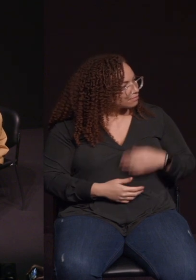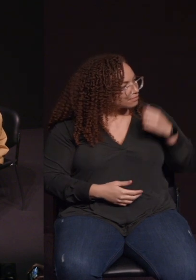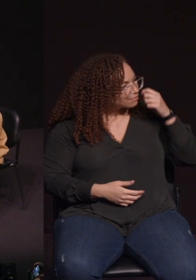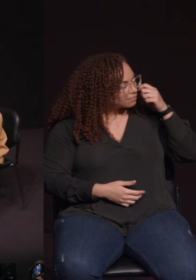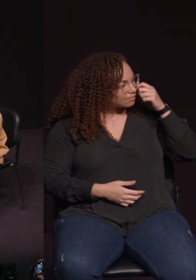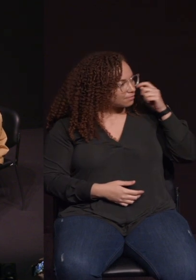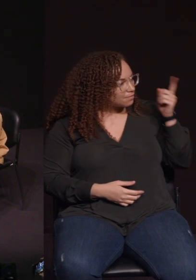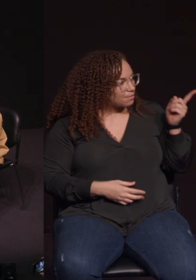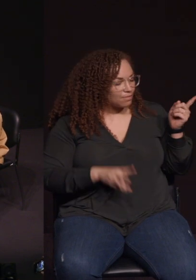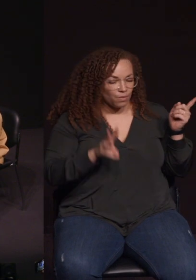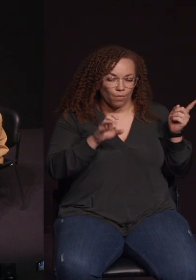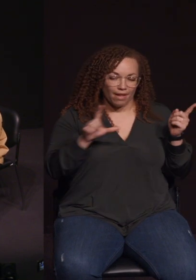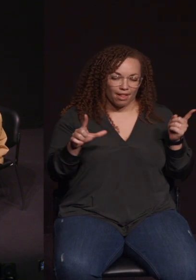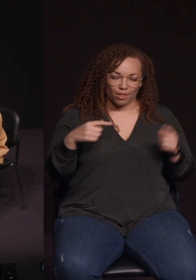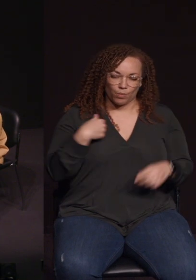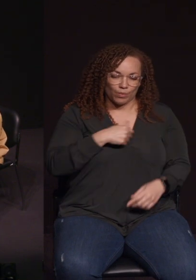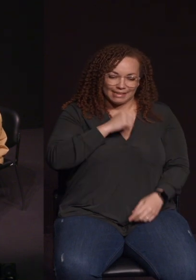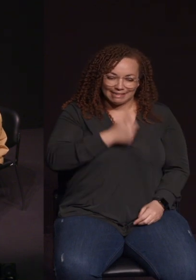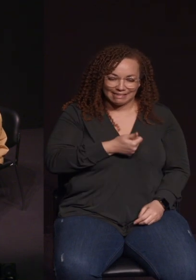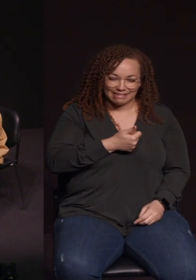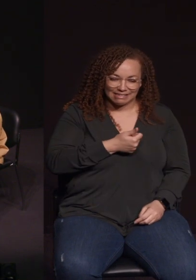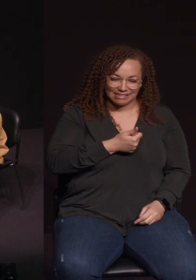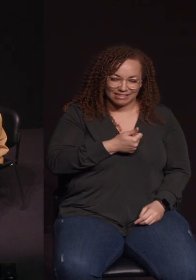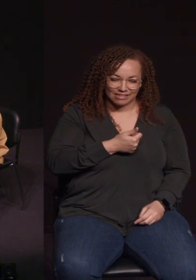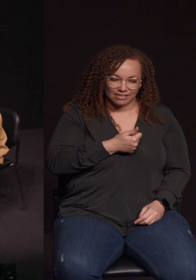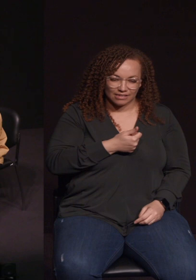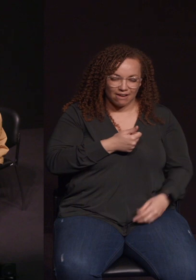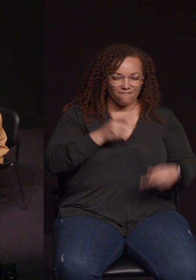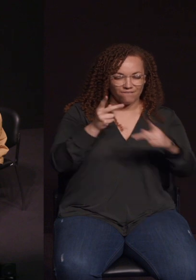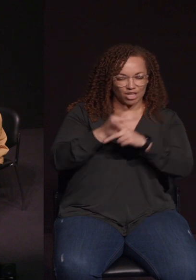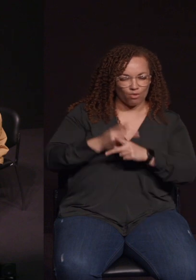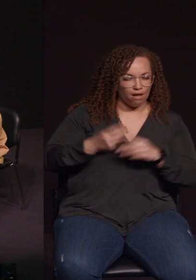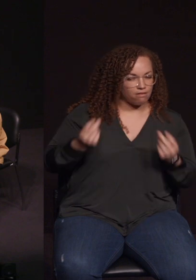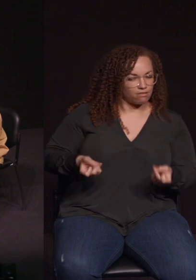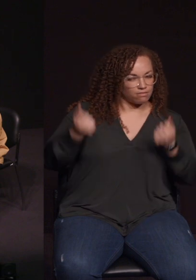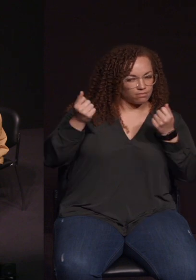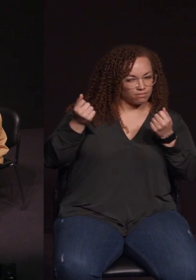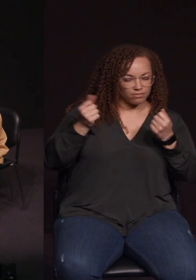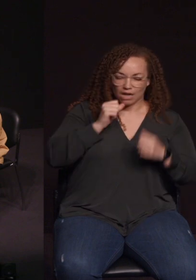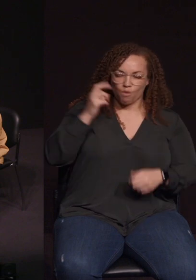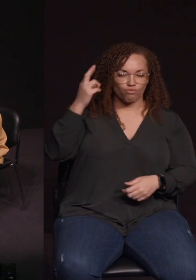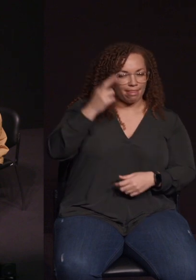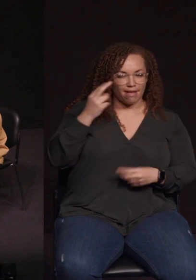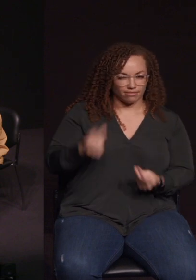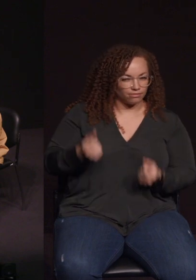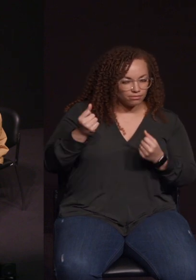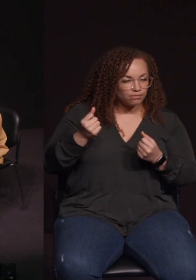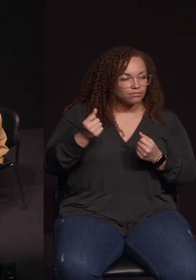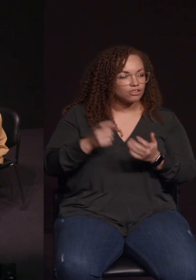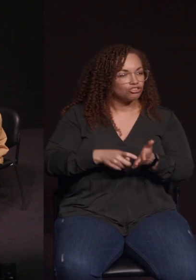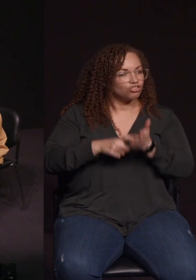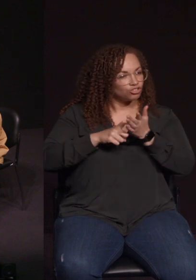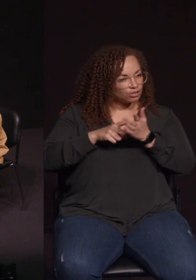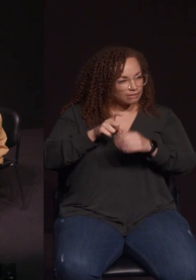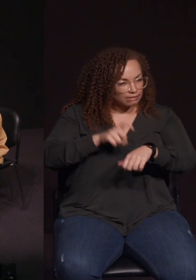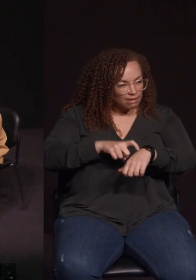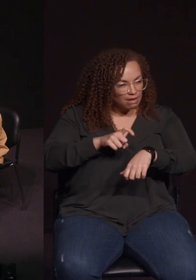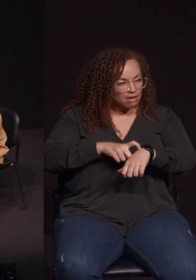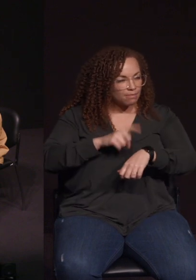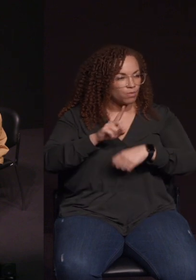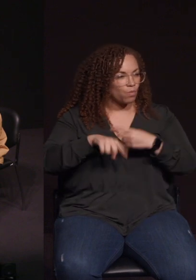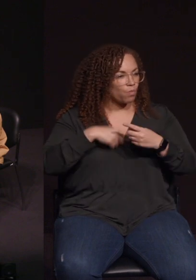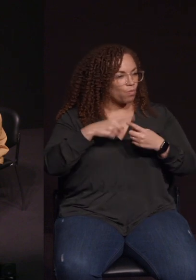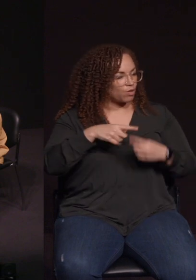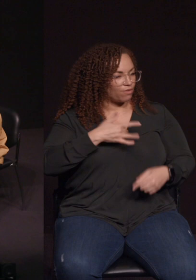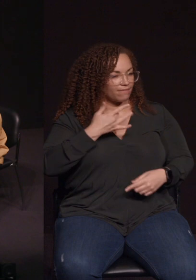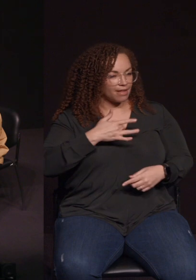Well, we didn't decipher right off. It actually took us some time, because when you're overcome with